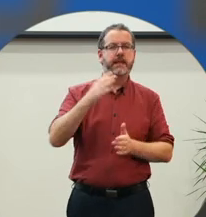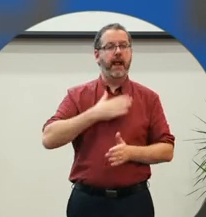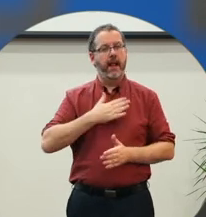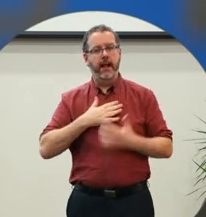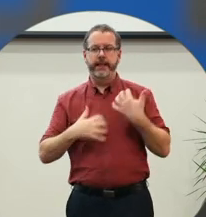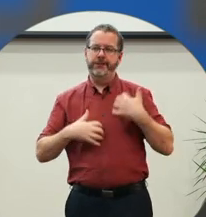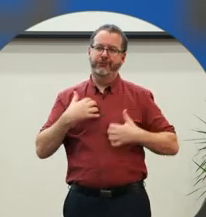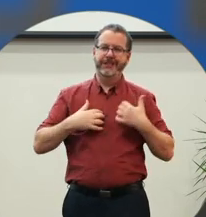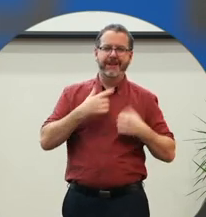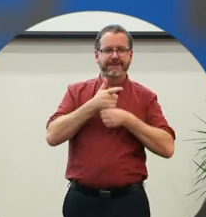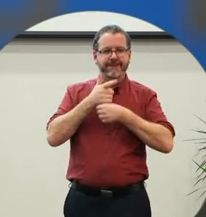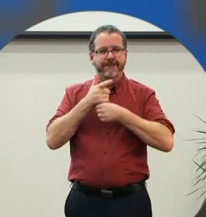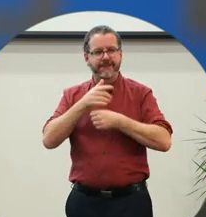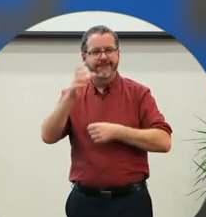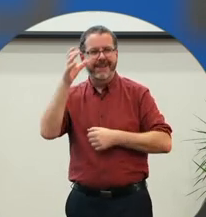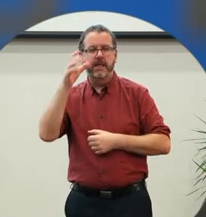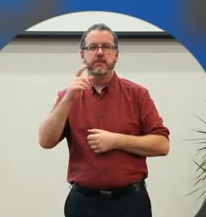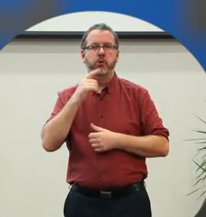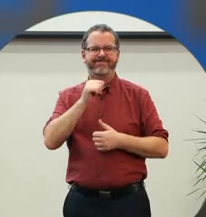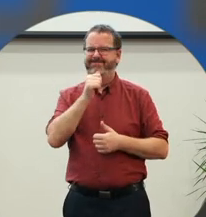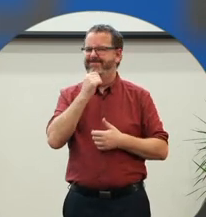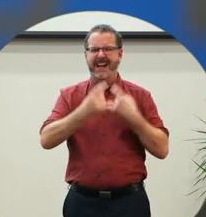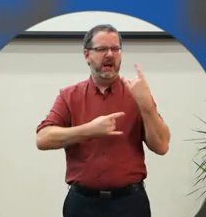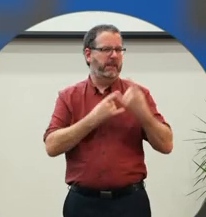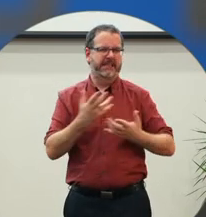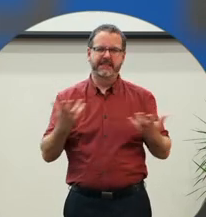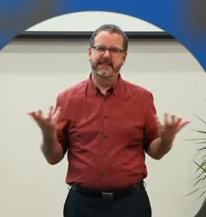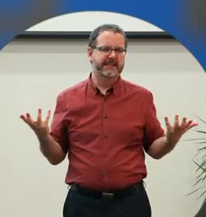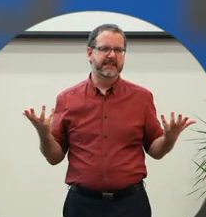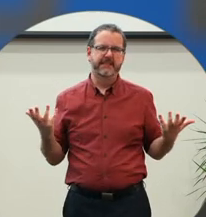but nothing really materialized. But